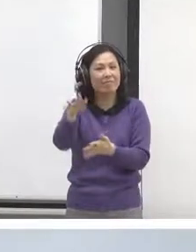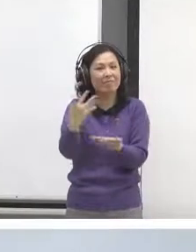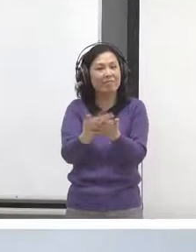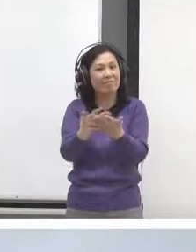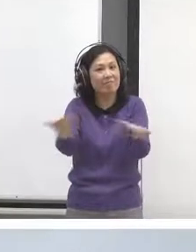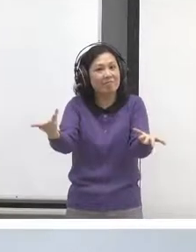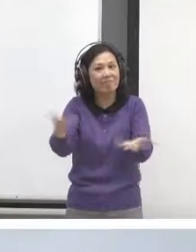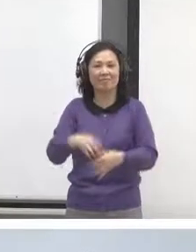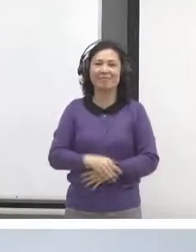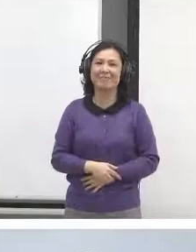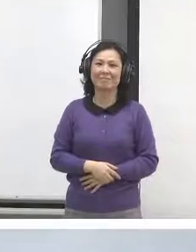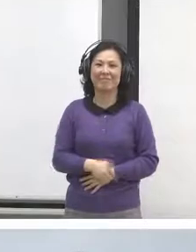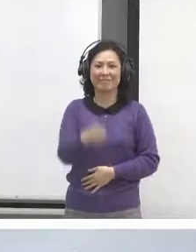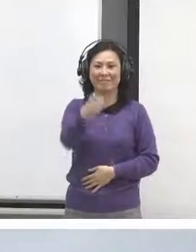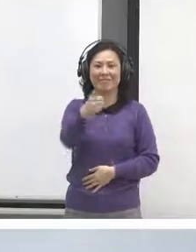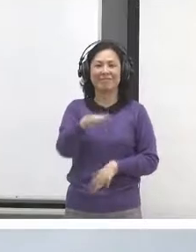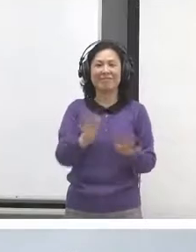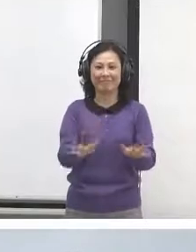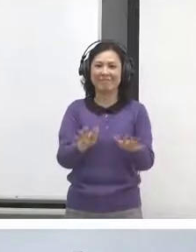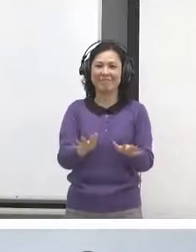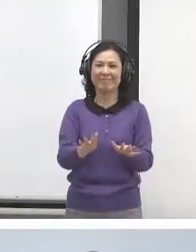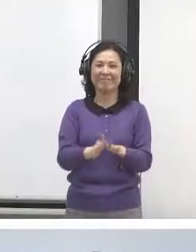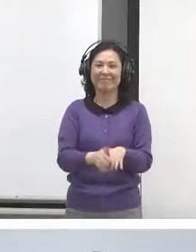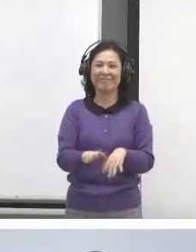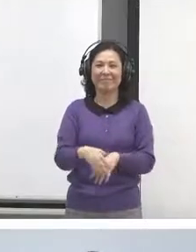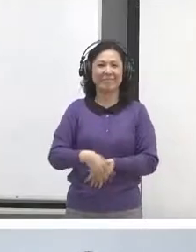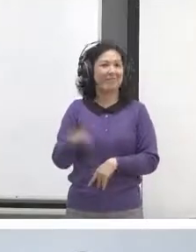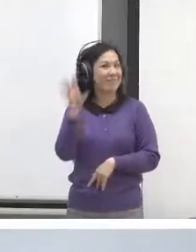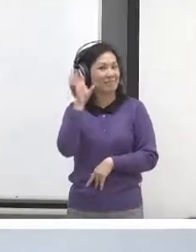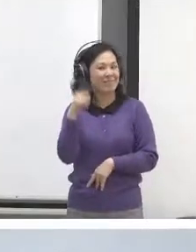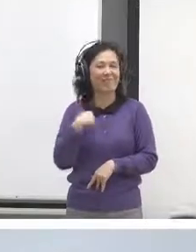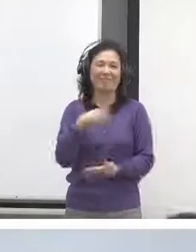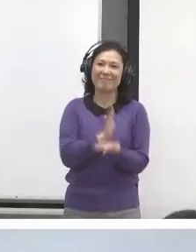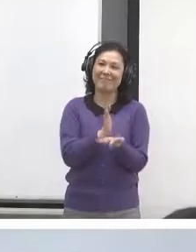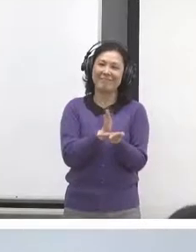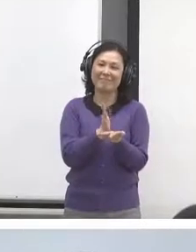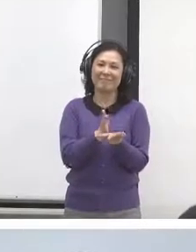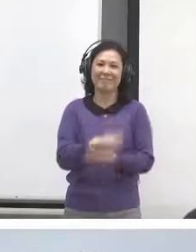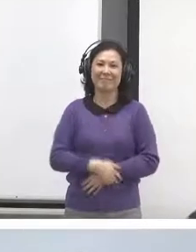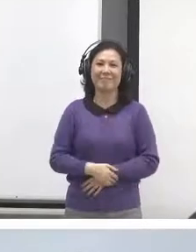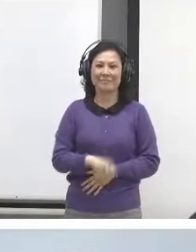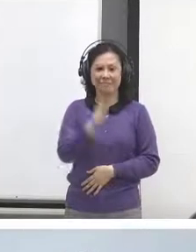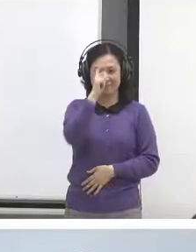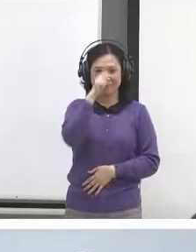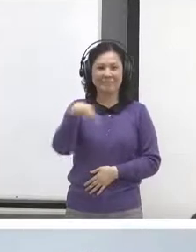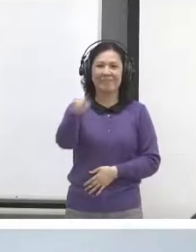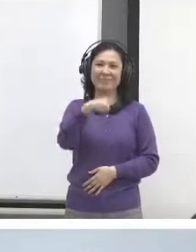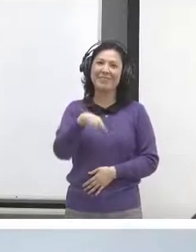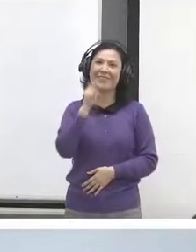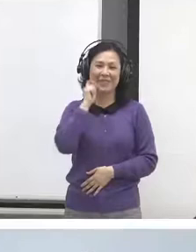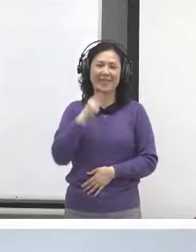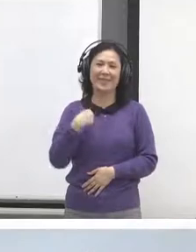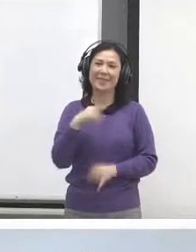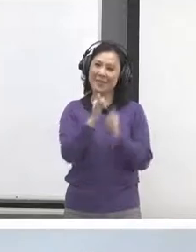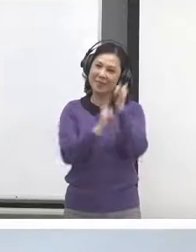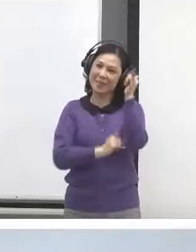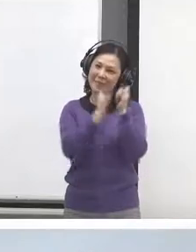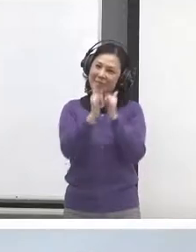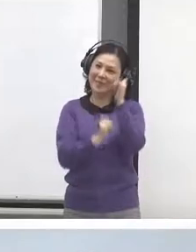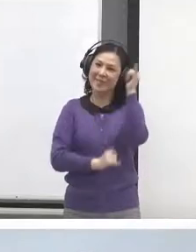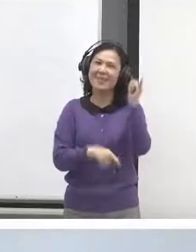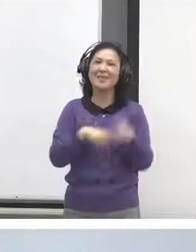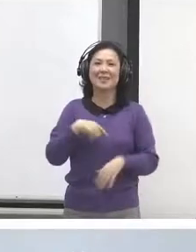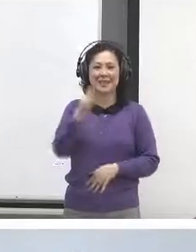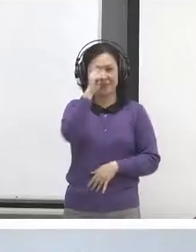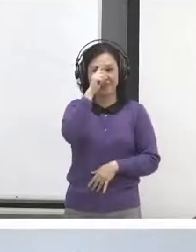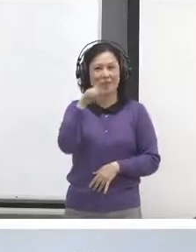Thanks for listening to us today. Thanks for listening to our stories. We hope you like them. We'd love to hear your stories too. We'd love to connect with you. So please keep in touch. You can